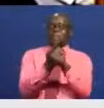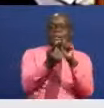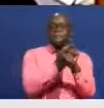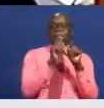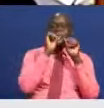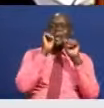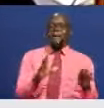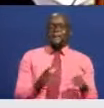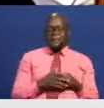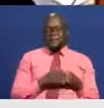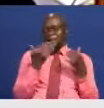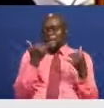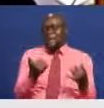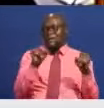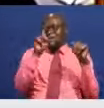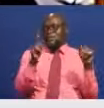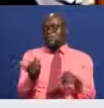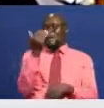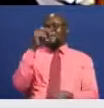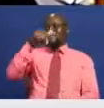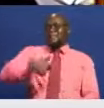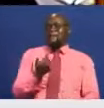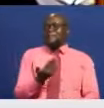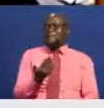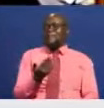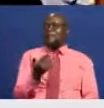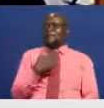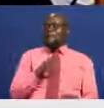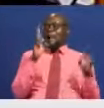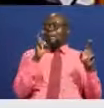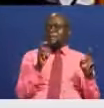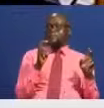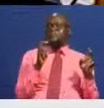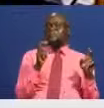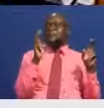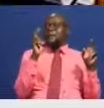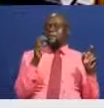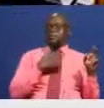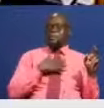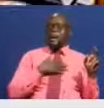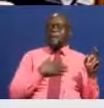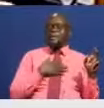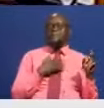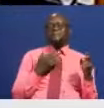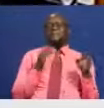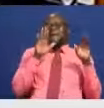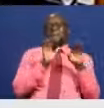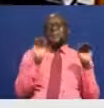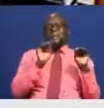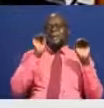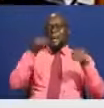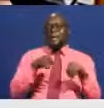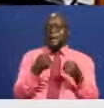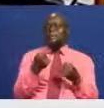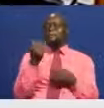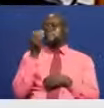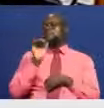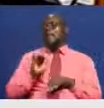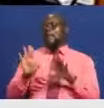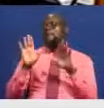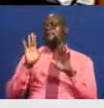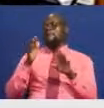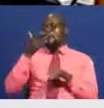Cabinet Secretary. Now the question I ask myself, my issues are very, very minor. I can overlook and